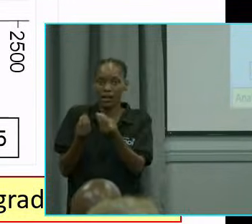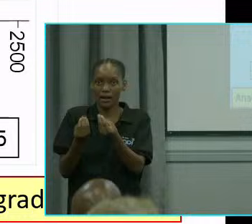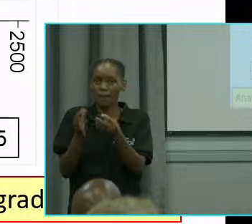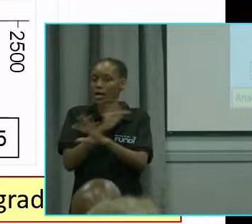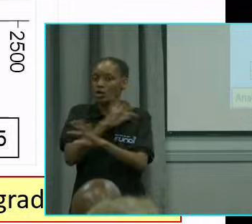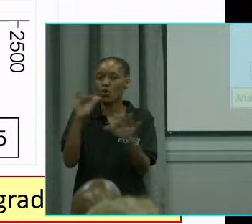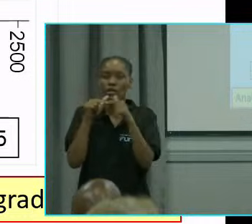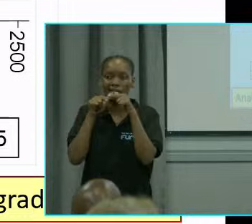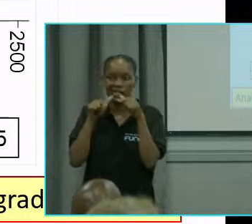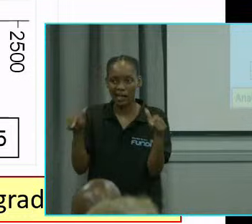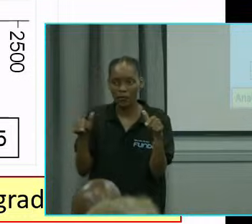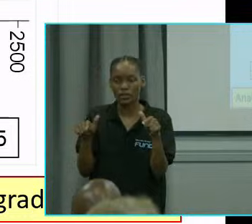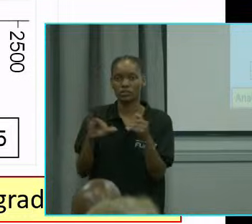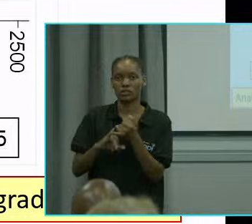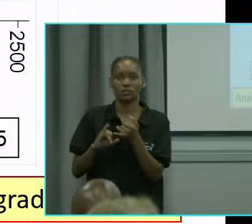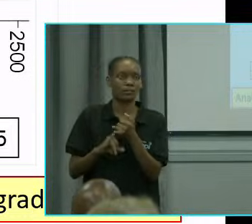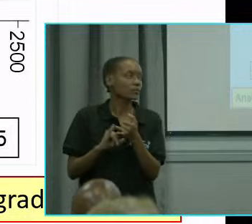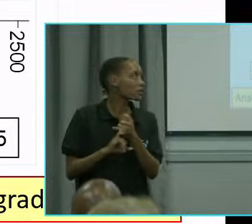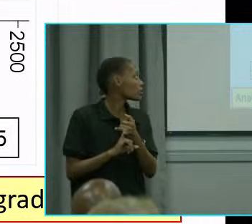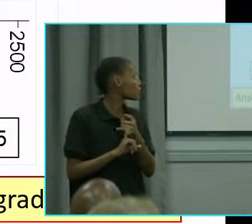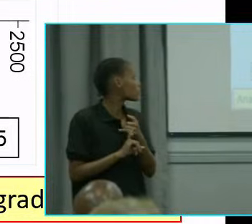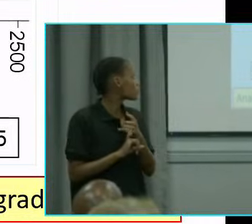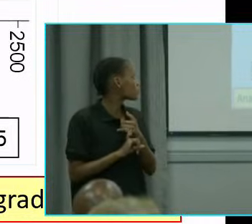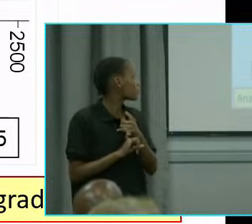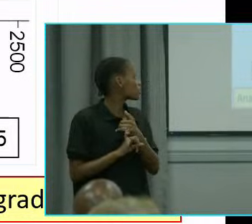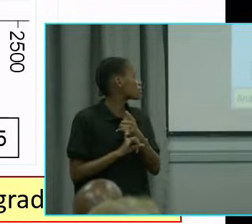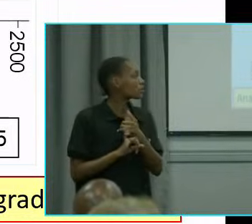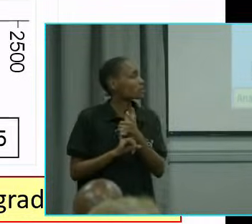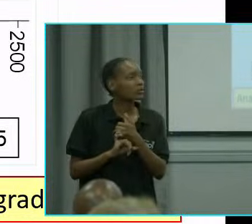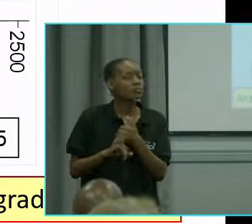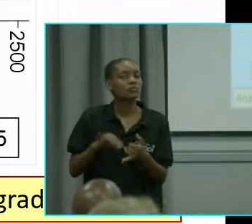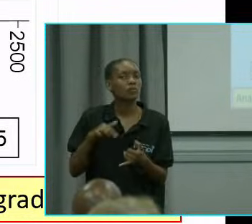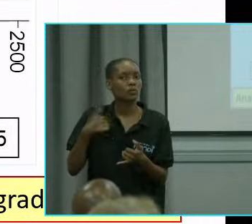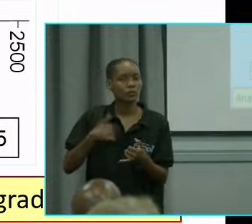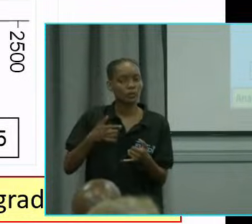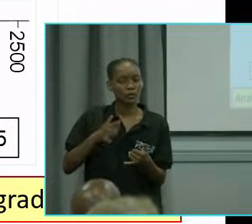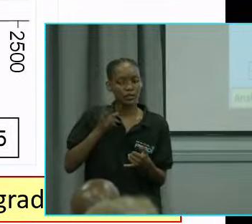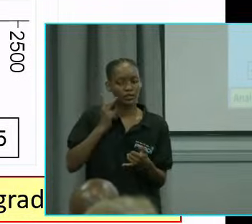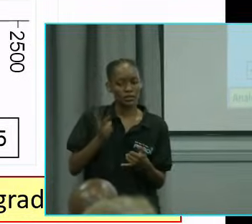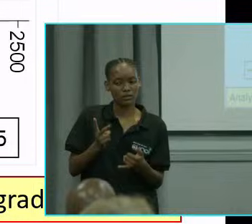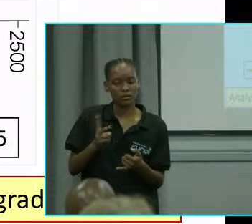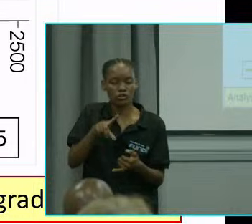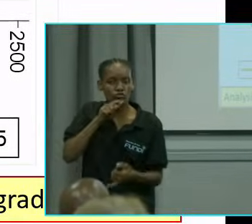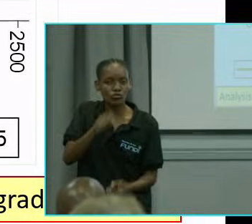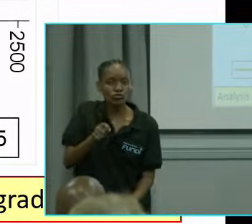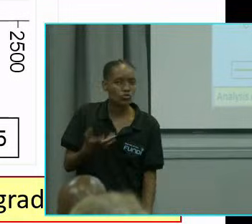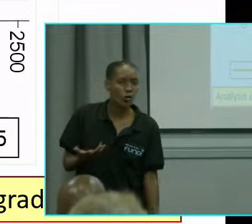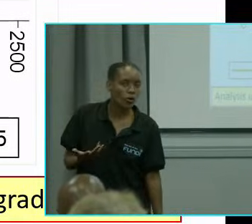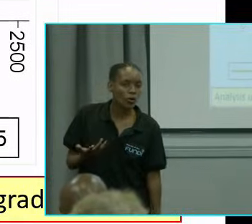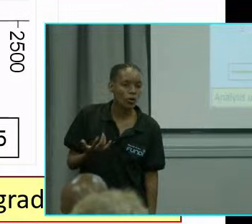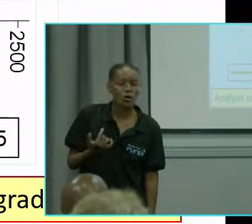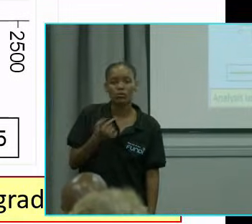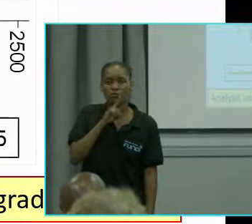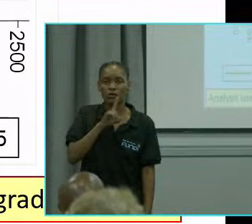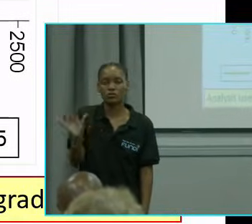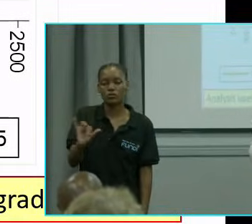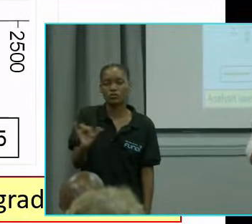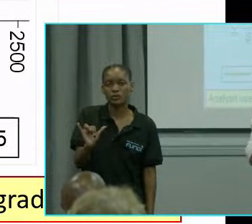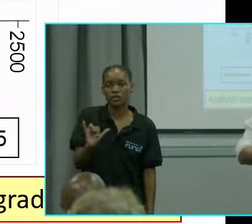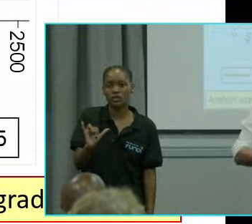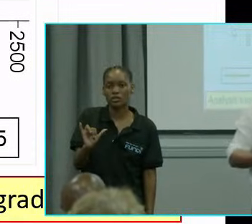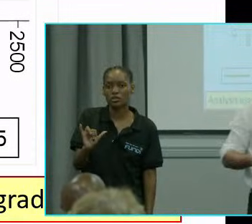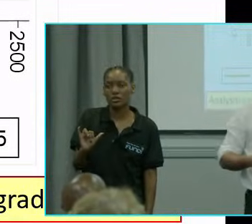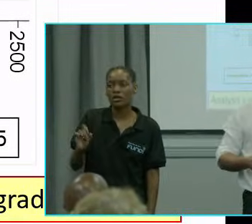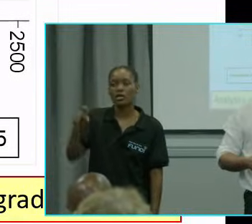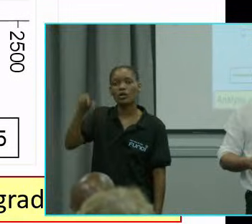non-language subjects. So what we're looking at here is how true is it that quintile 5 schools have